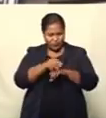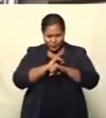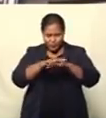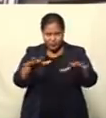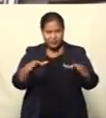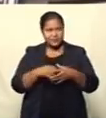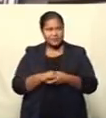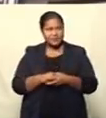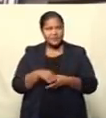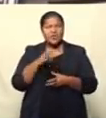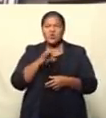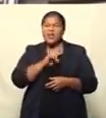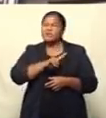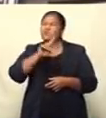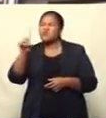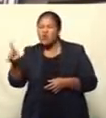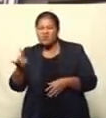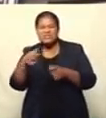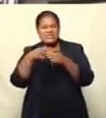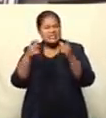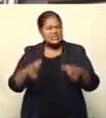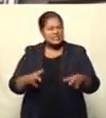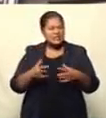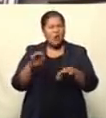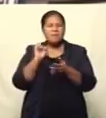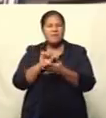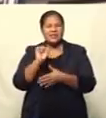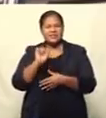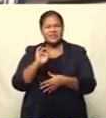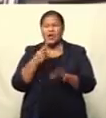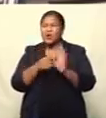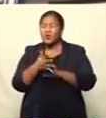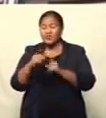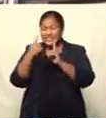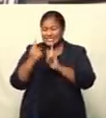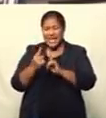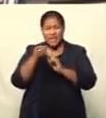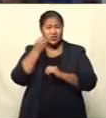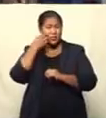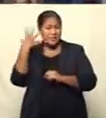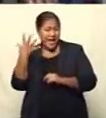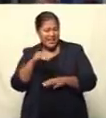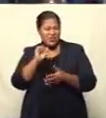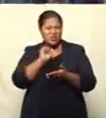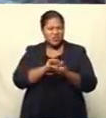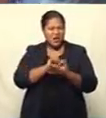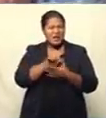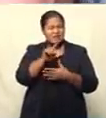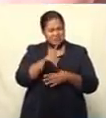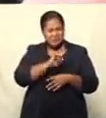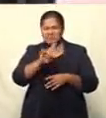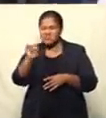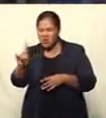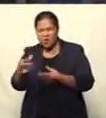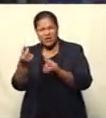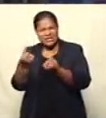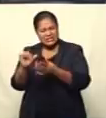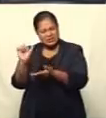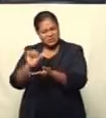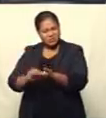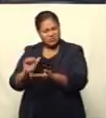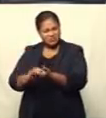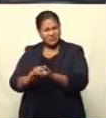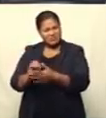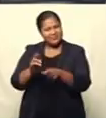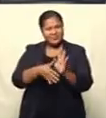to the city in the buses and all those things. Look for a nearest supermarket in your area, shop there, make the thing easy for everyone, and